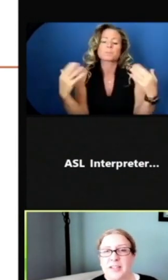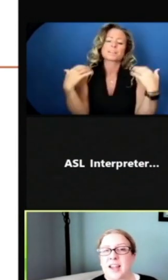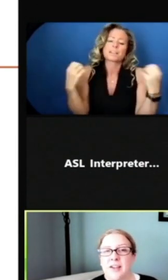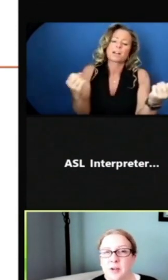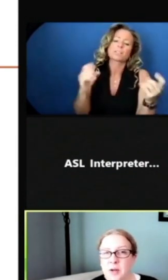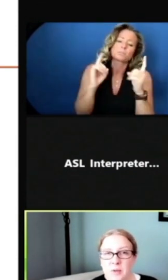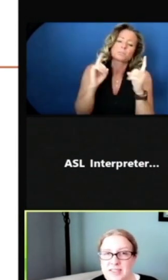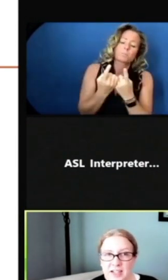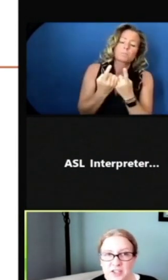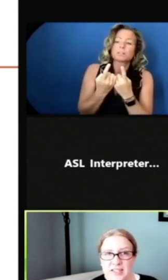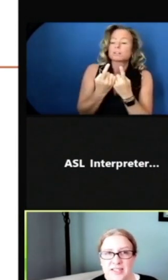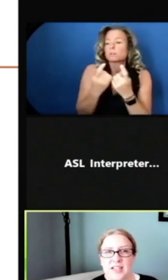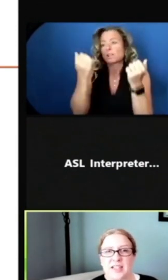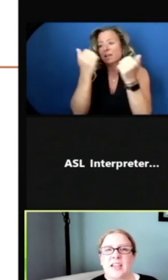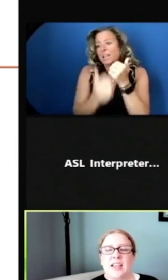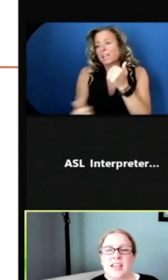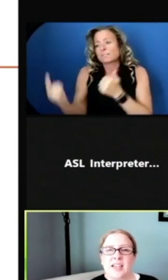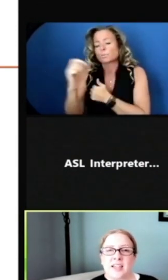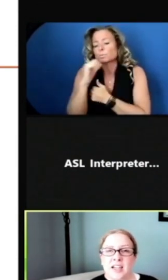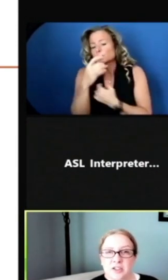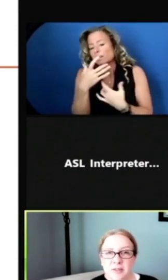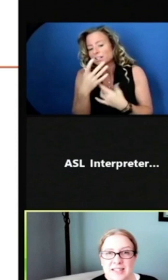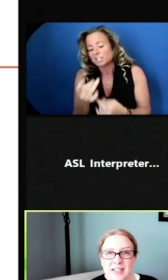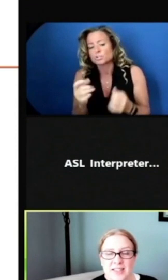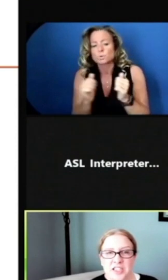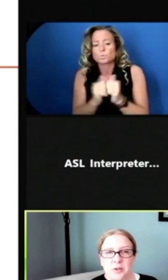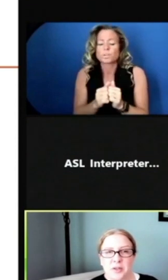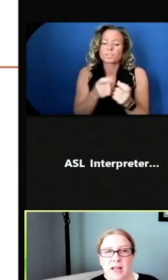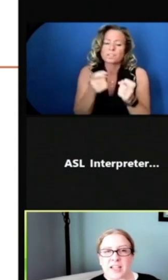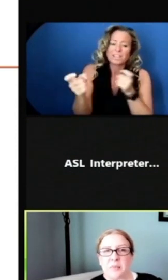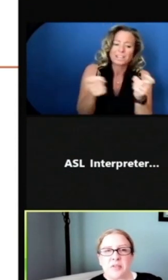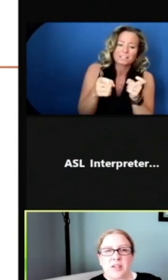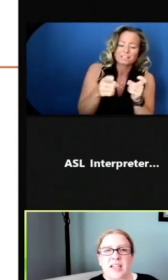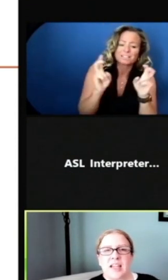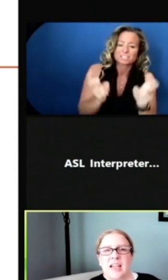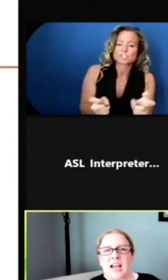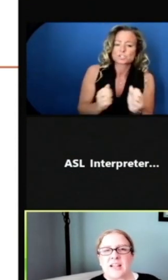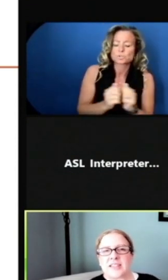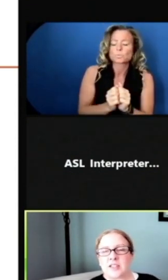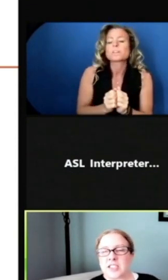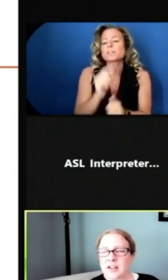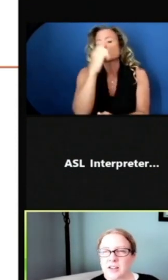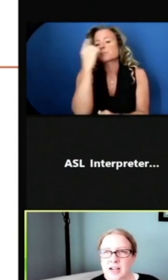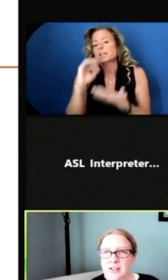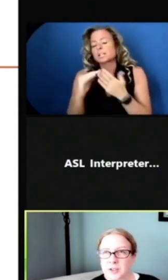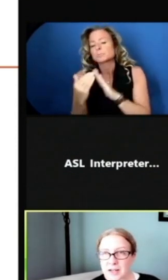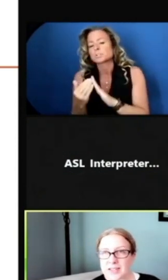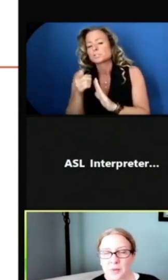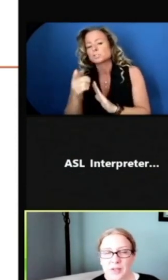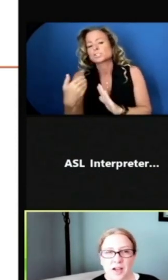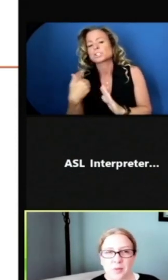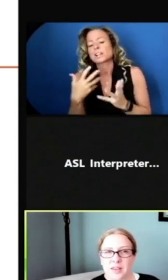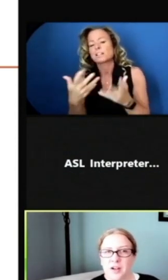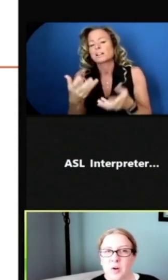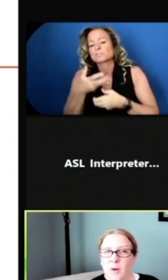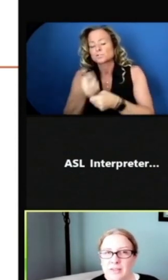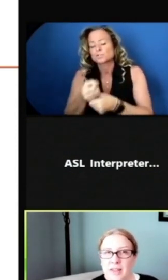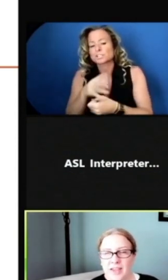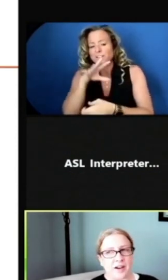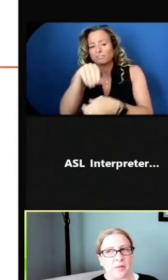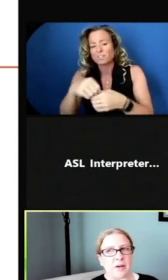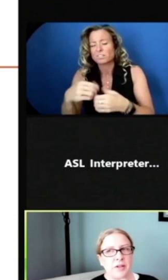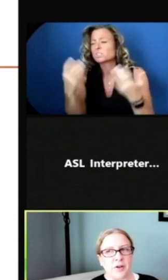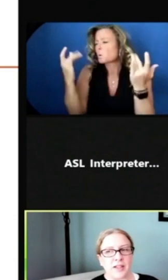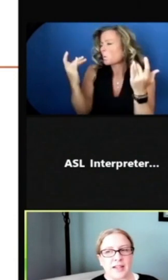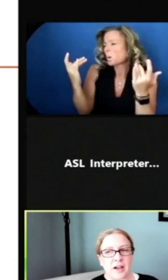the government, everyone was uninterested in addressing this issue in the Black community. And so she had a lot of trust going on with, why do